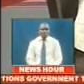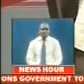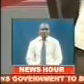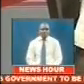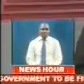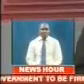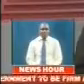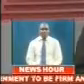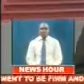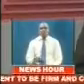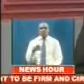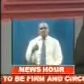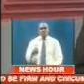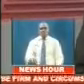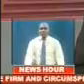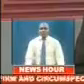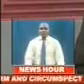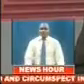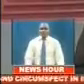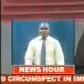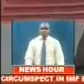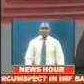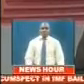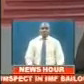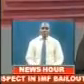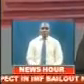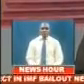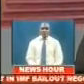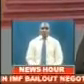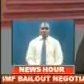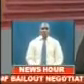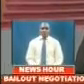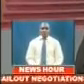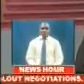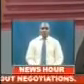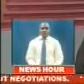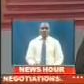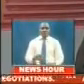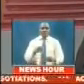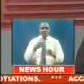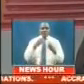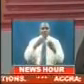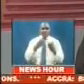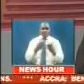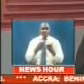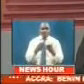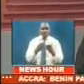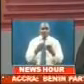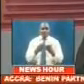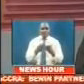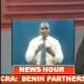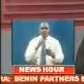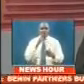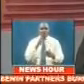go for it? Thank you very much, Conrad. Let me say that, no, we are not at the brink of something bad that is going to happen. Okay. But